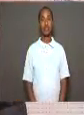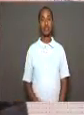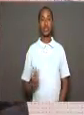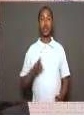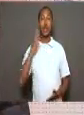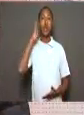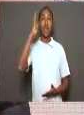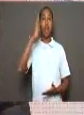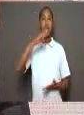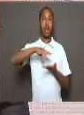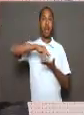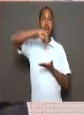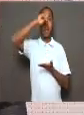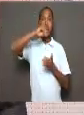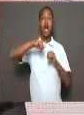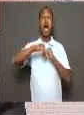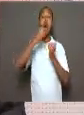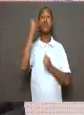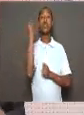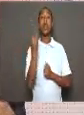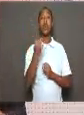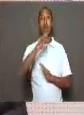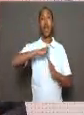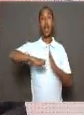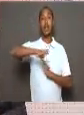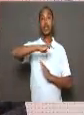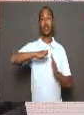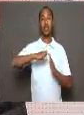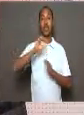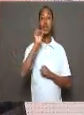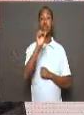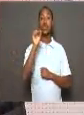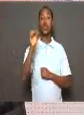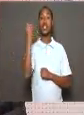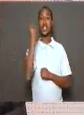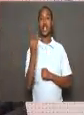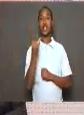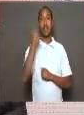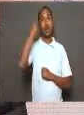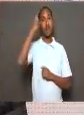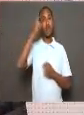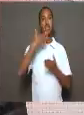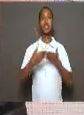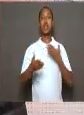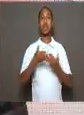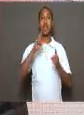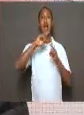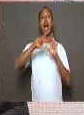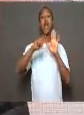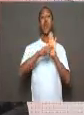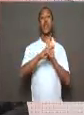We will learn how to draw electron dot structures for simple ionic